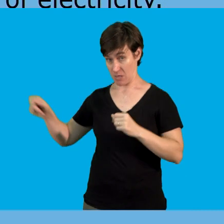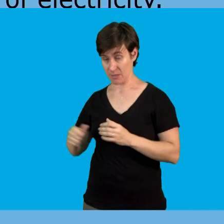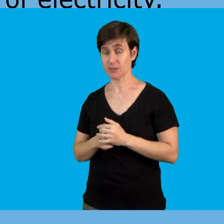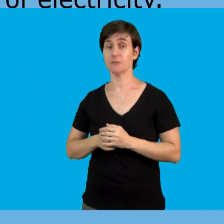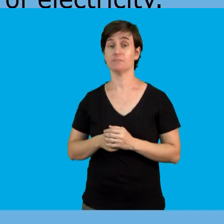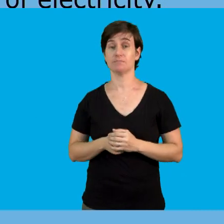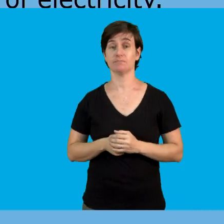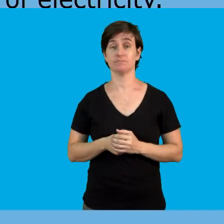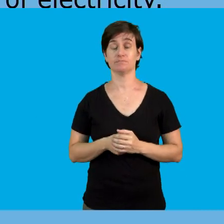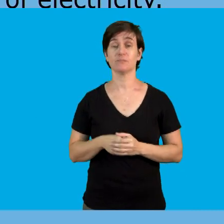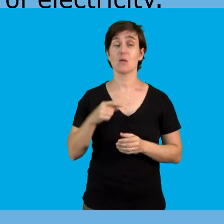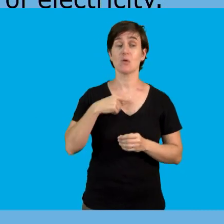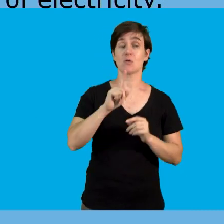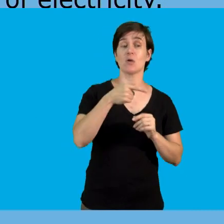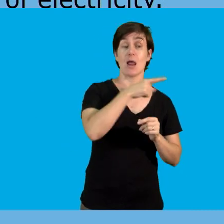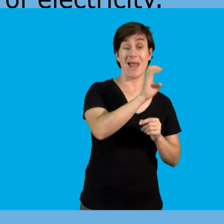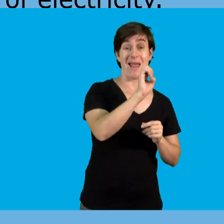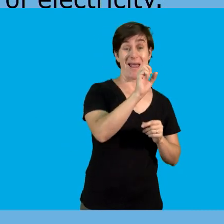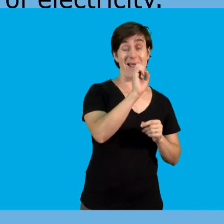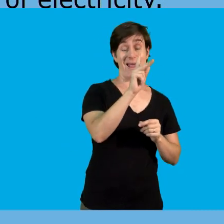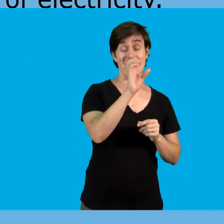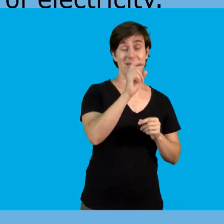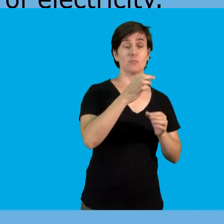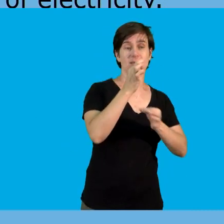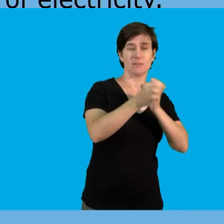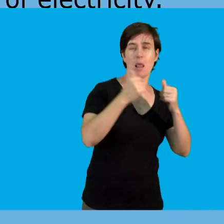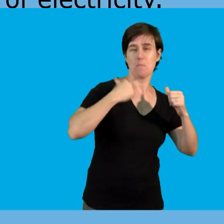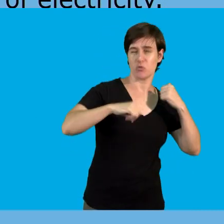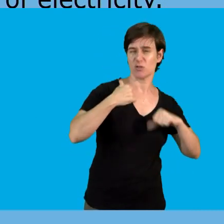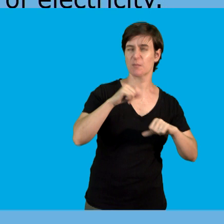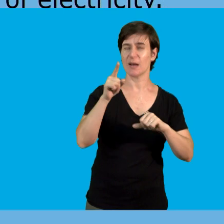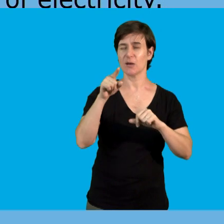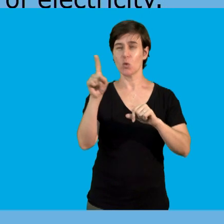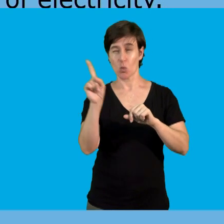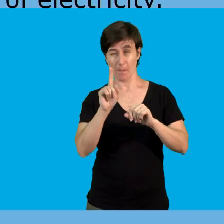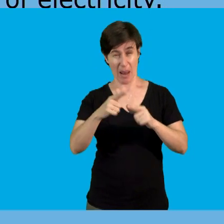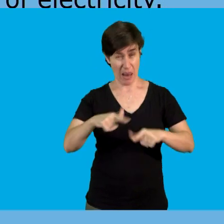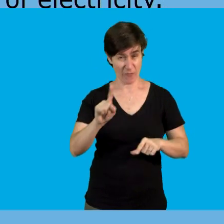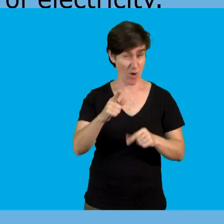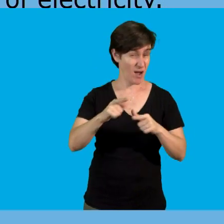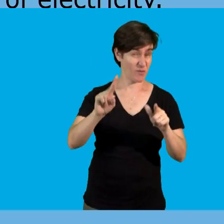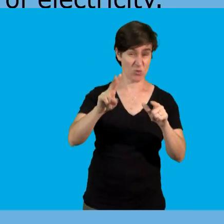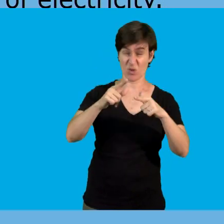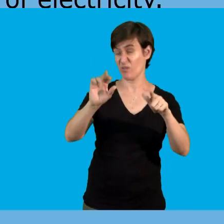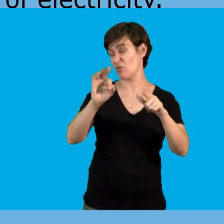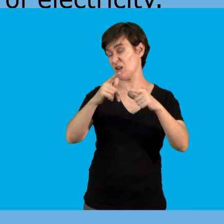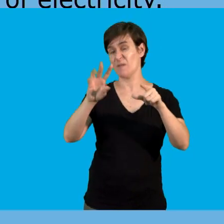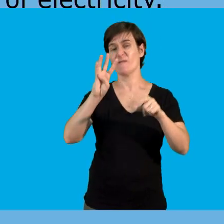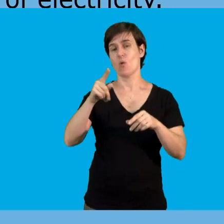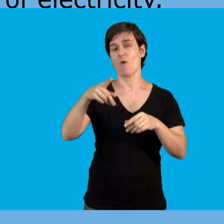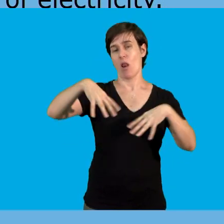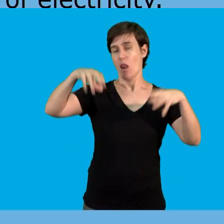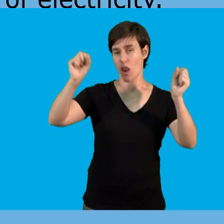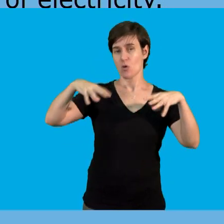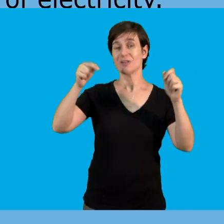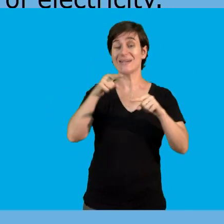sells electricity to, on the stage of load shedding required. And then the duration of load shedding will depend on the